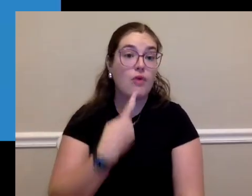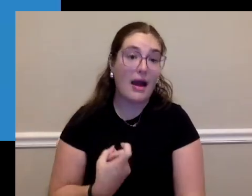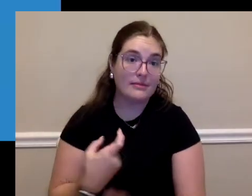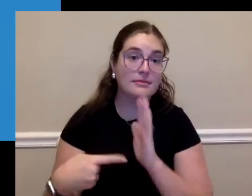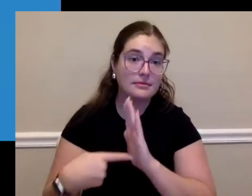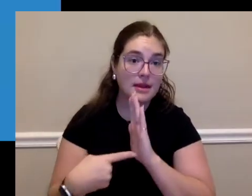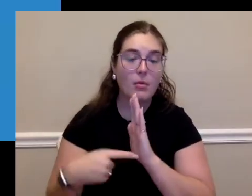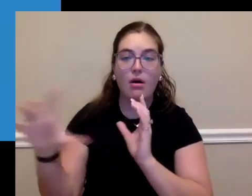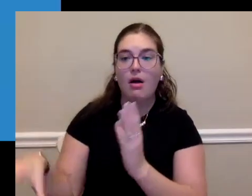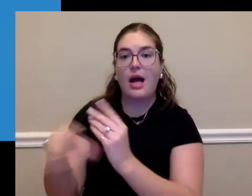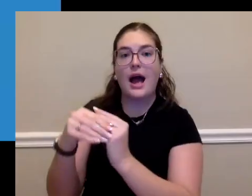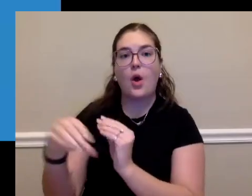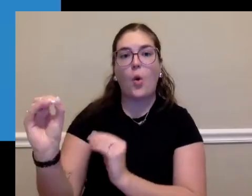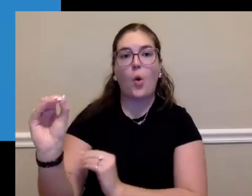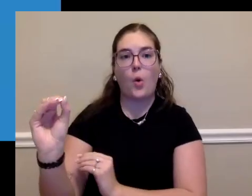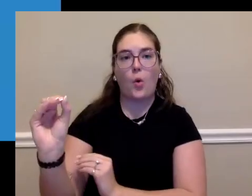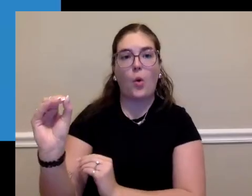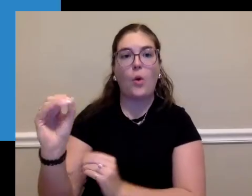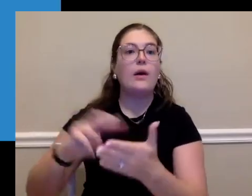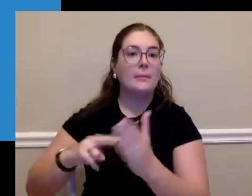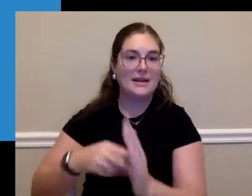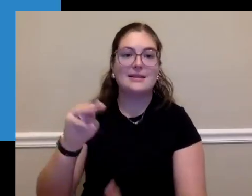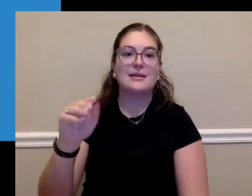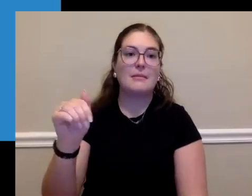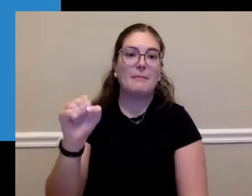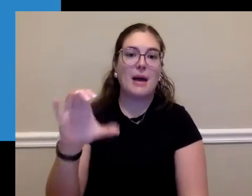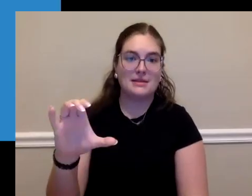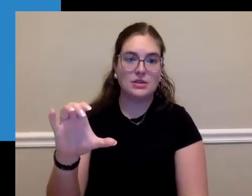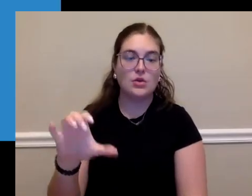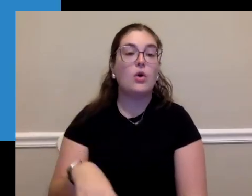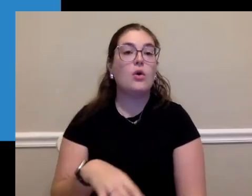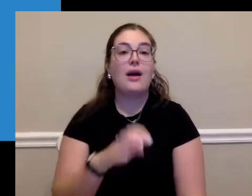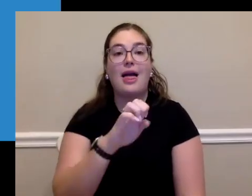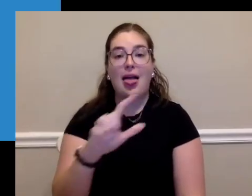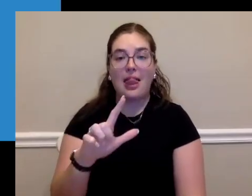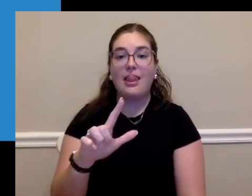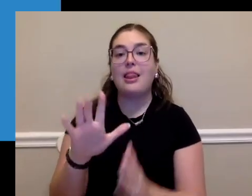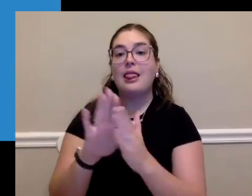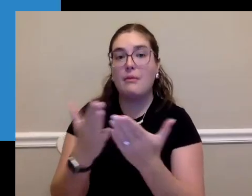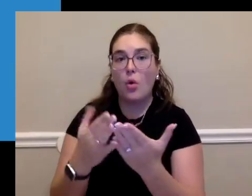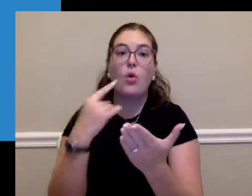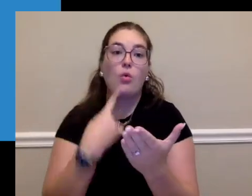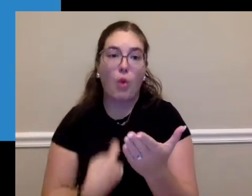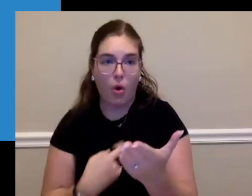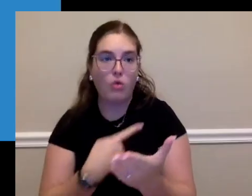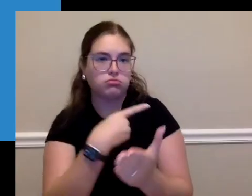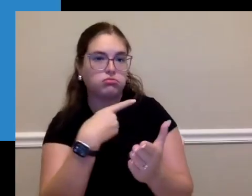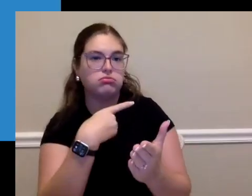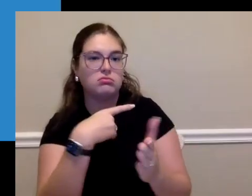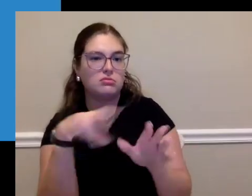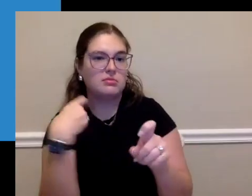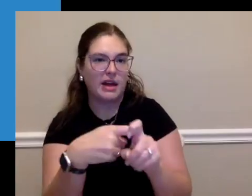must also be in the masculine form. So in Spanish, it would be él lee el libro rojo. He reads the